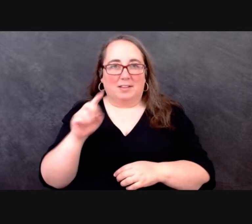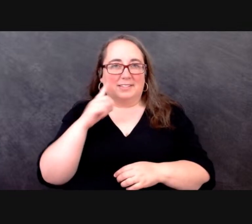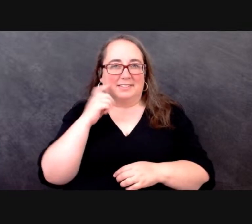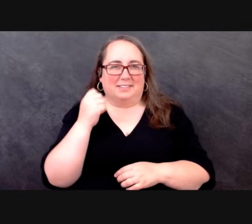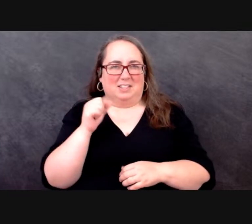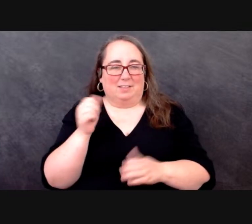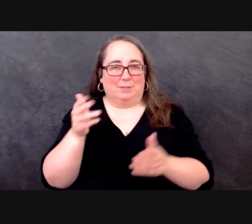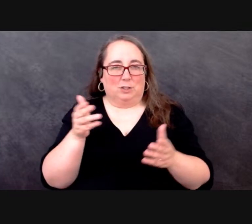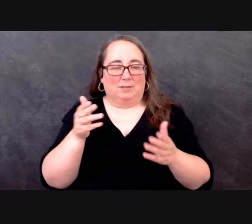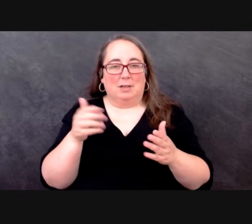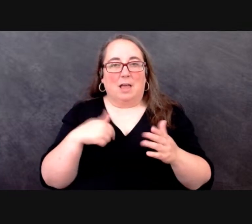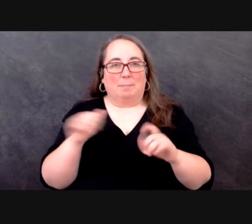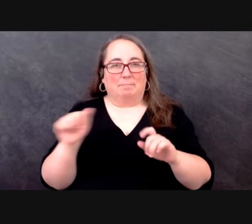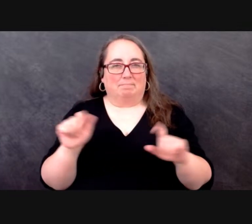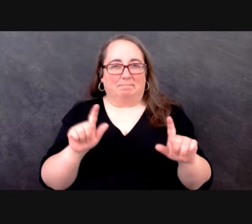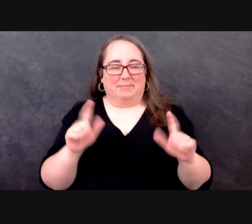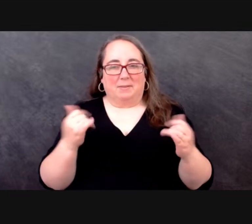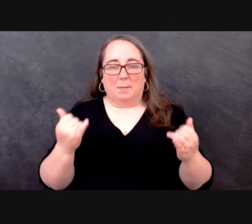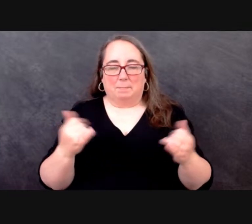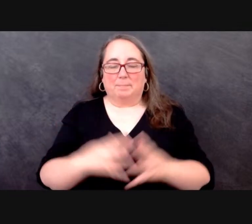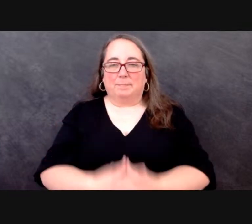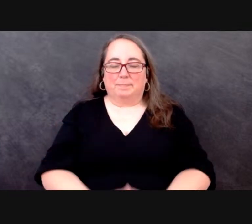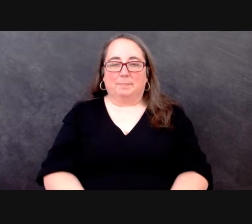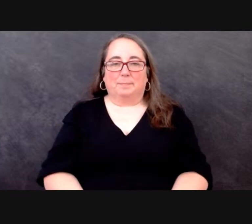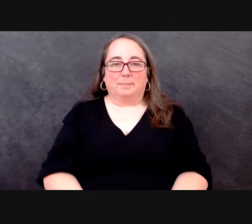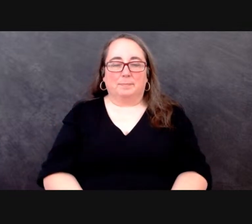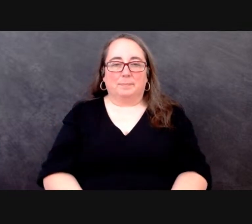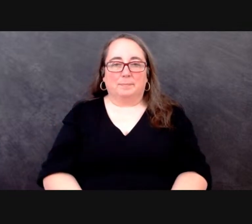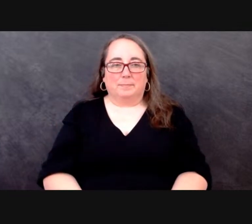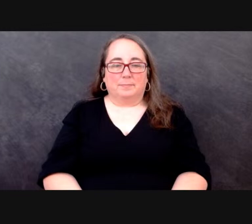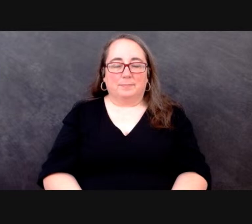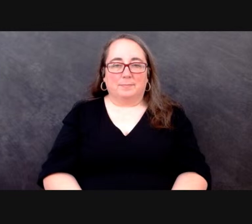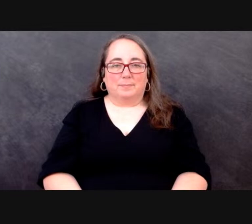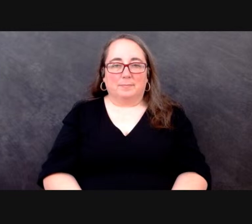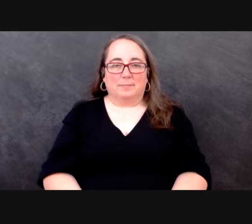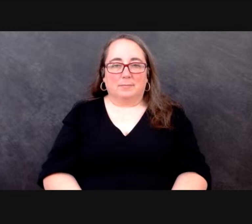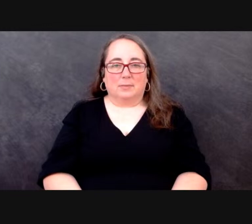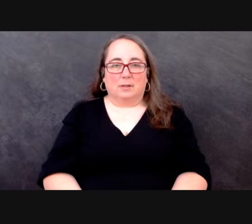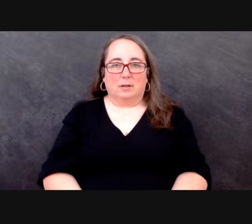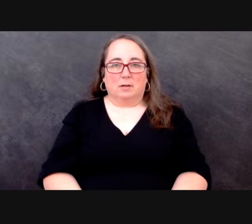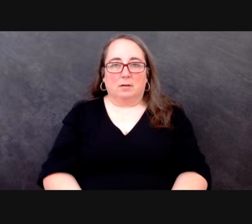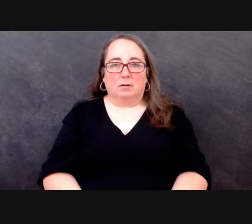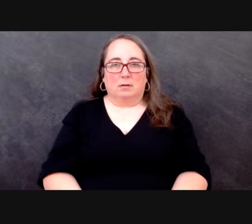go ahead and pull up my presentation. Just a moment.